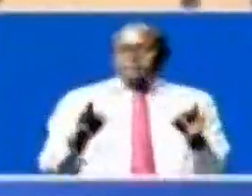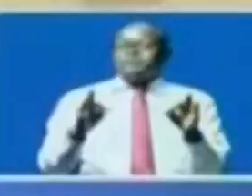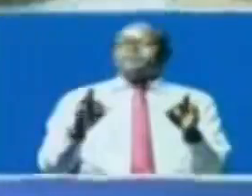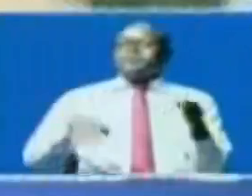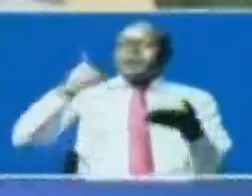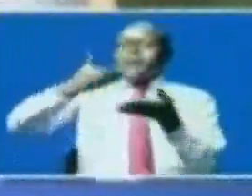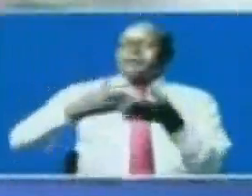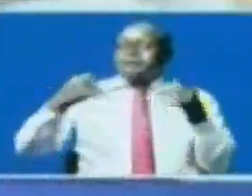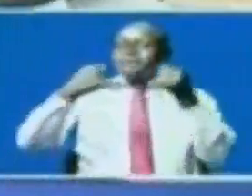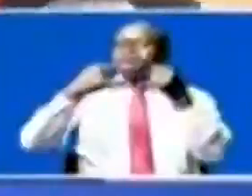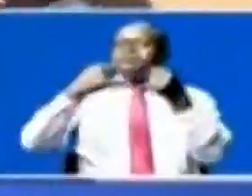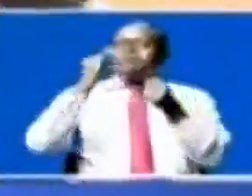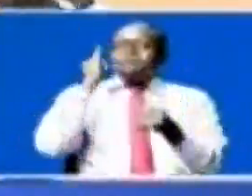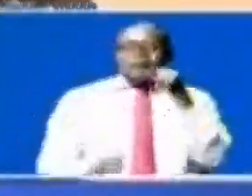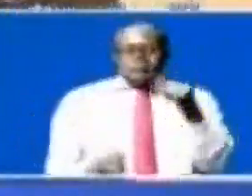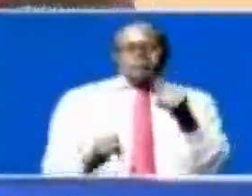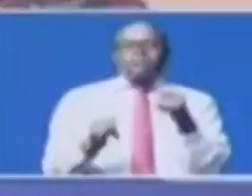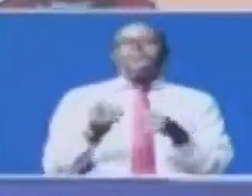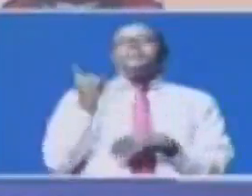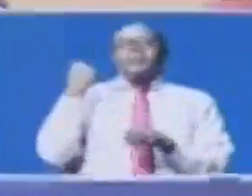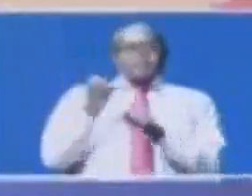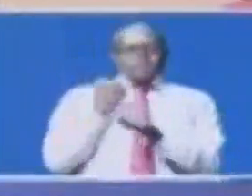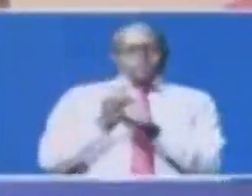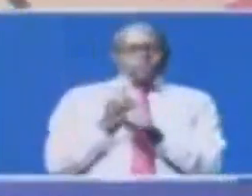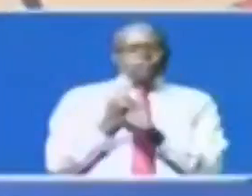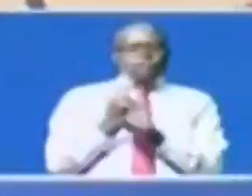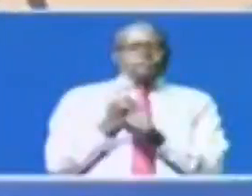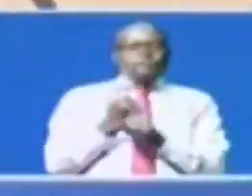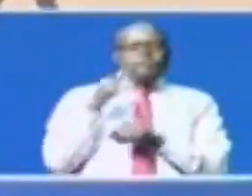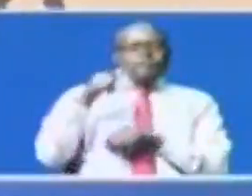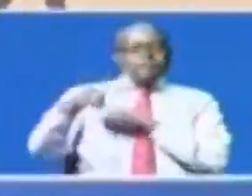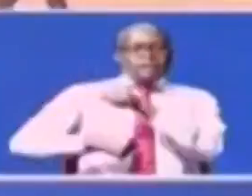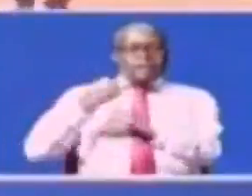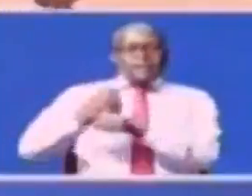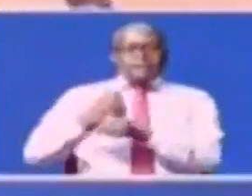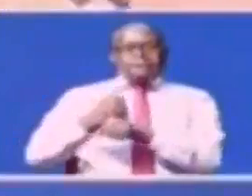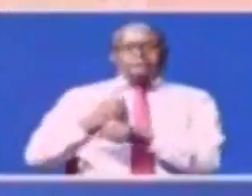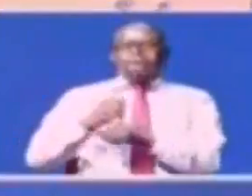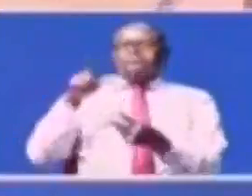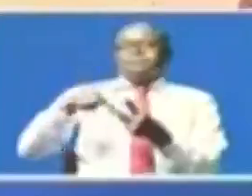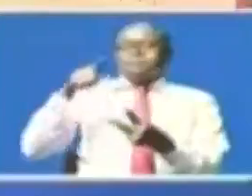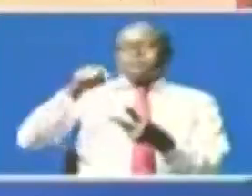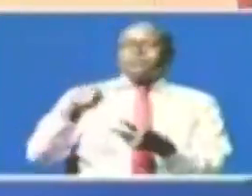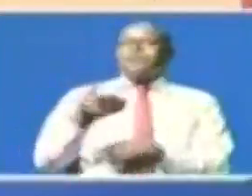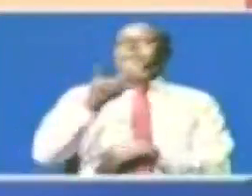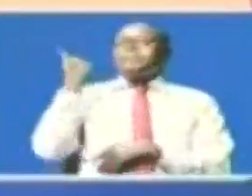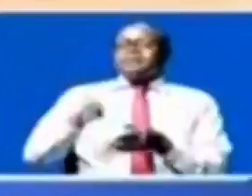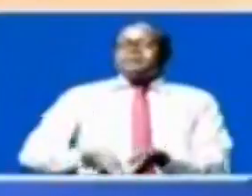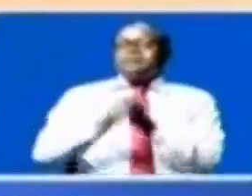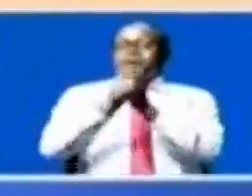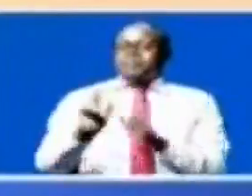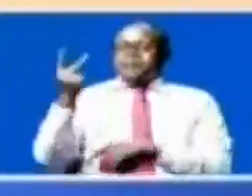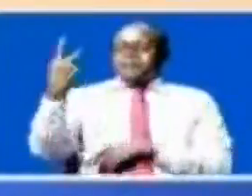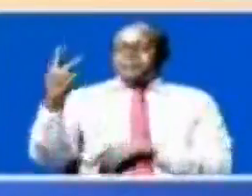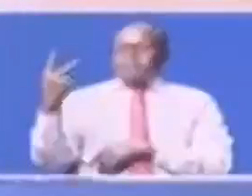finals, the performance could be so much better. Since this year I was chosen as the most valuable player in Kenya, I